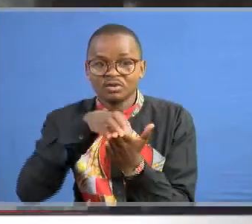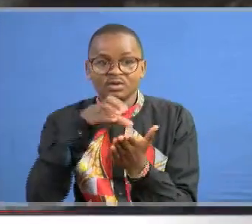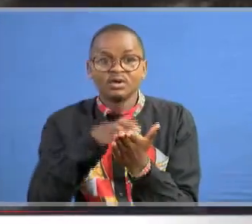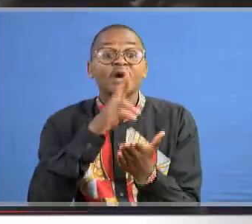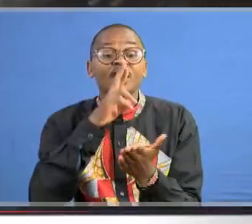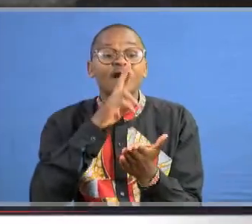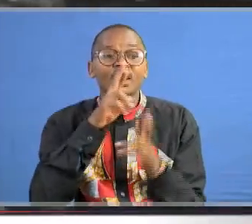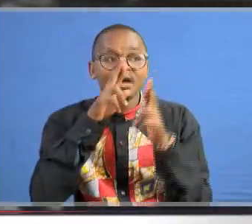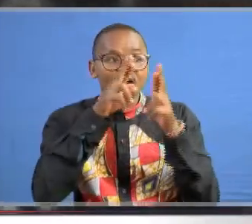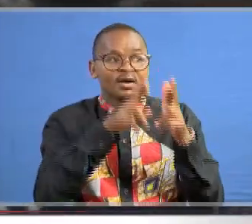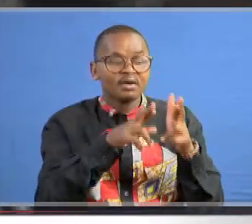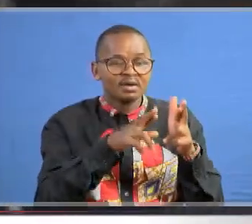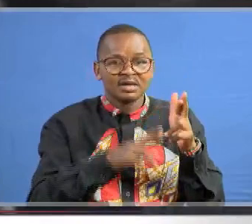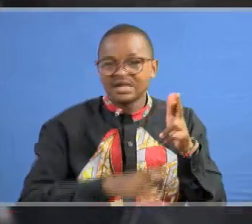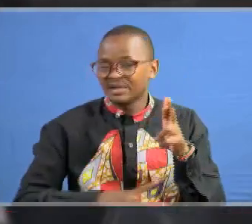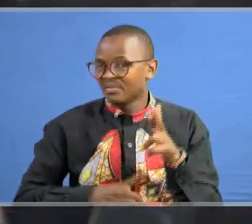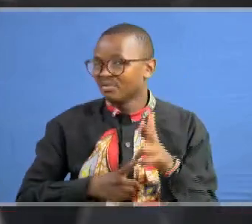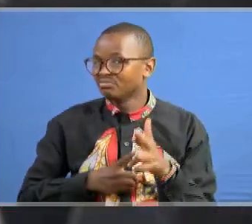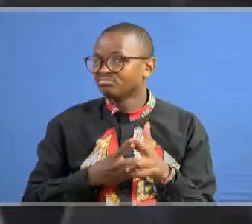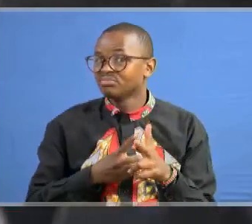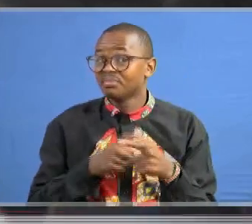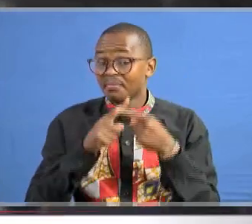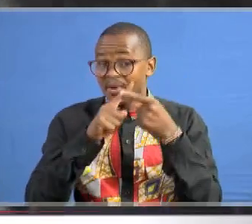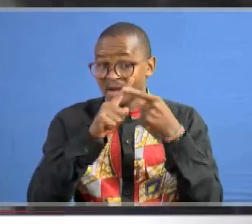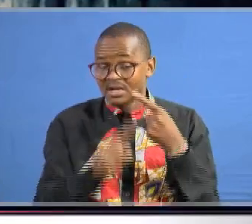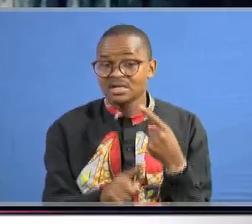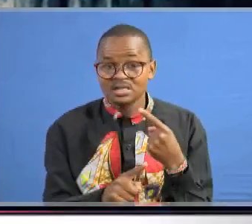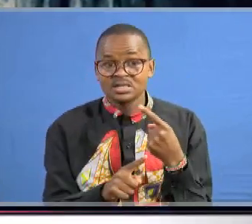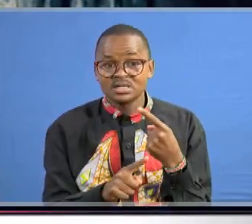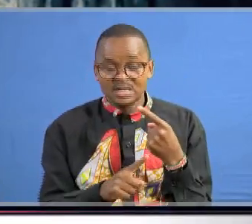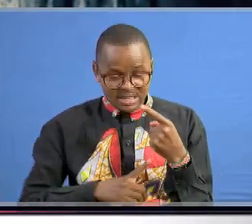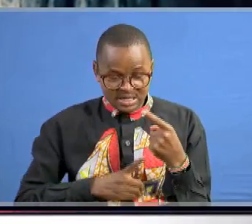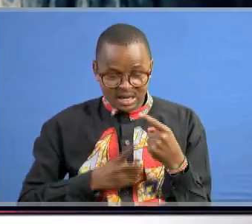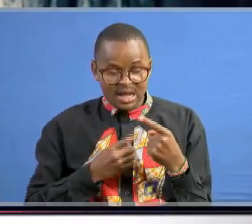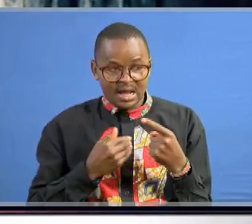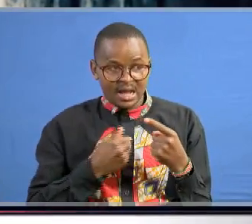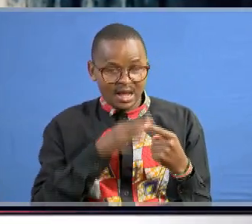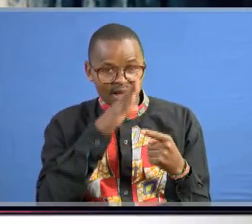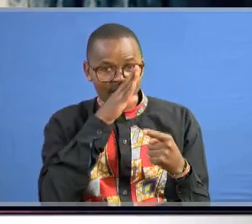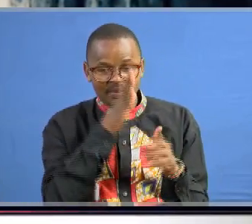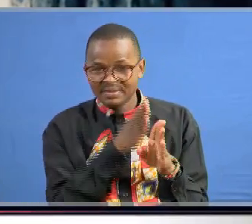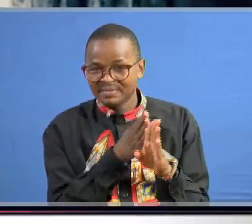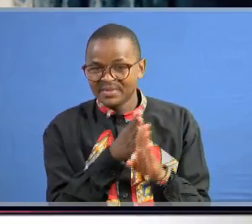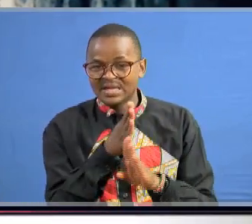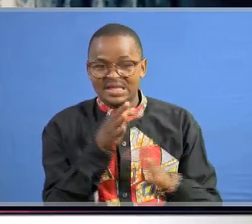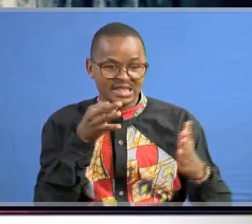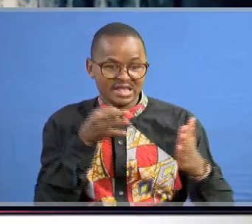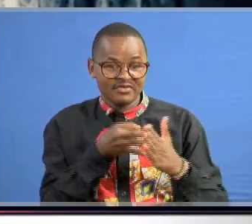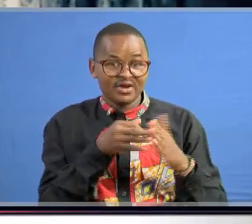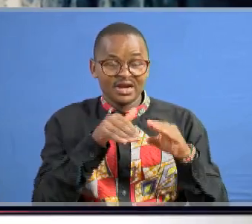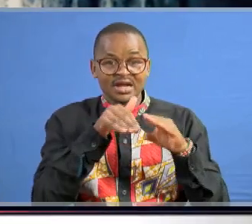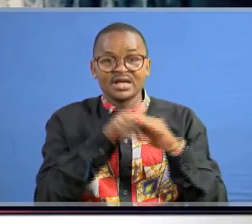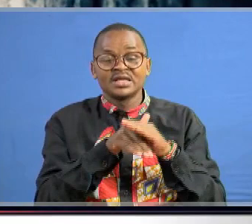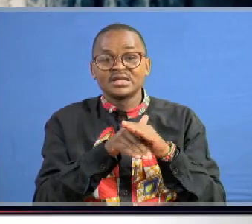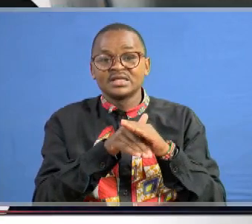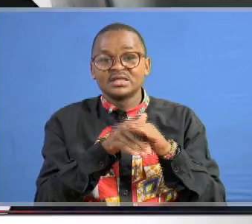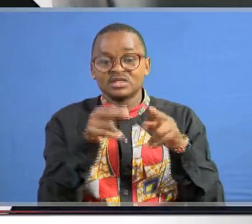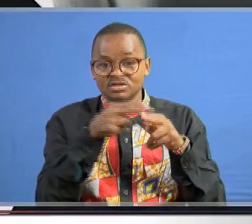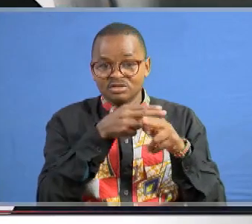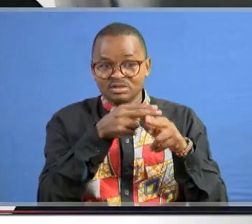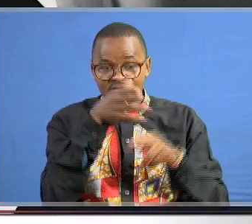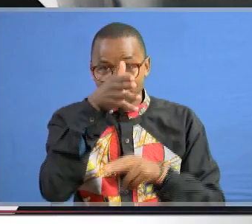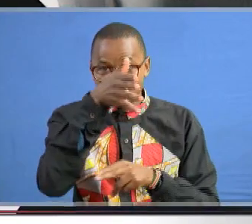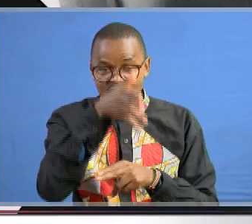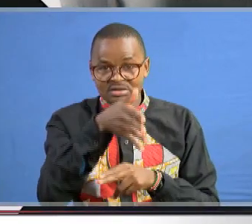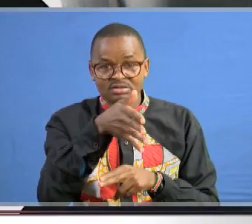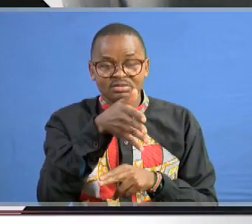as a result of depression. But depression has been a major factor in the near past. These